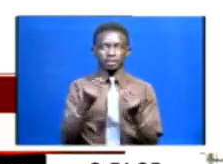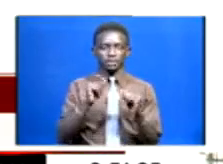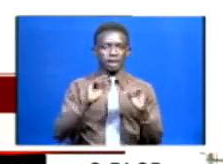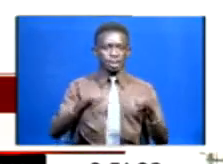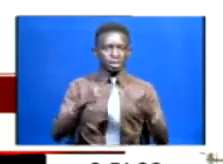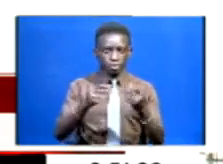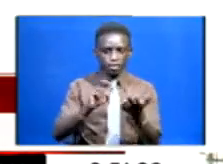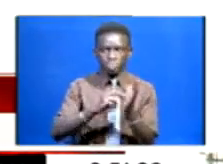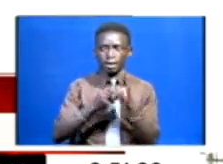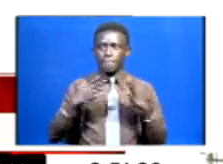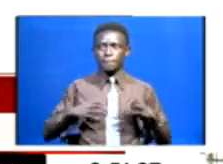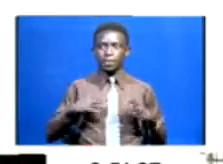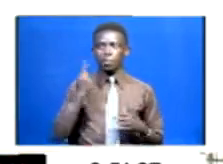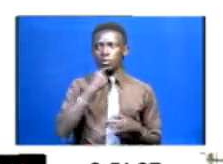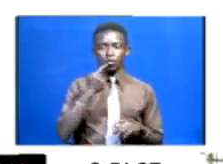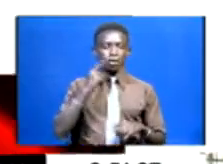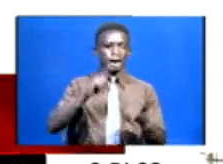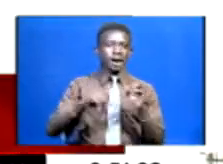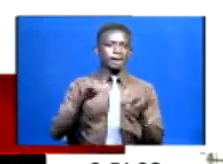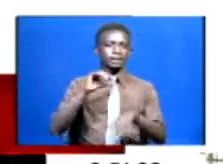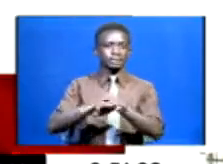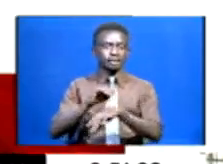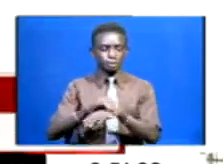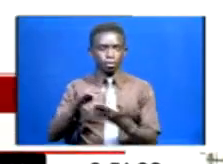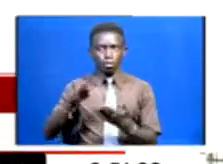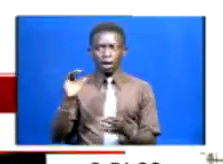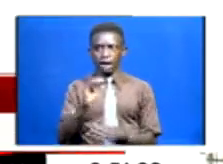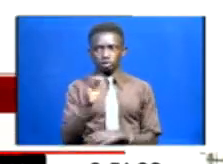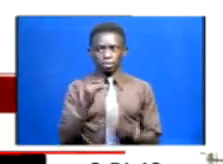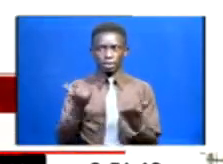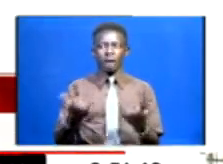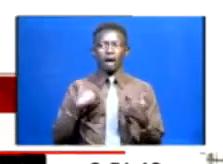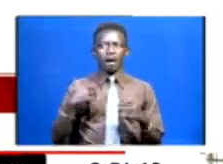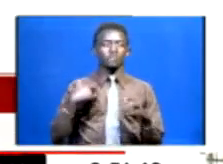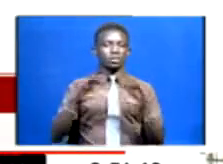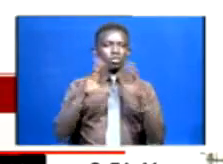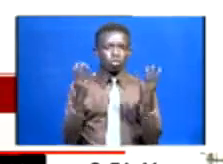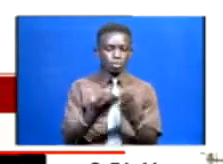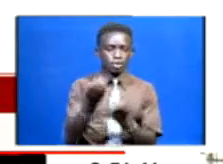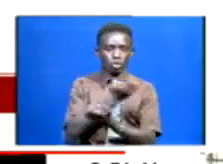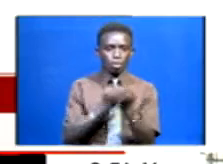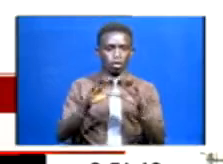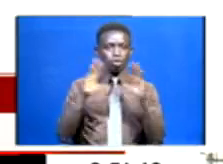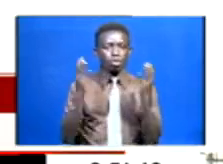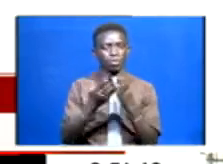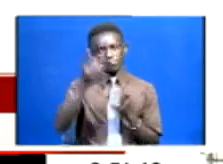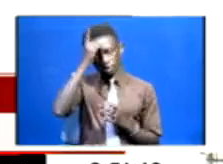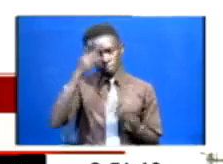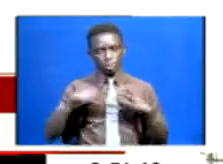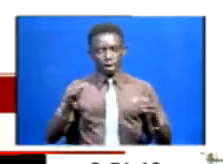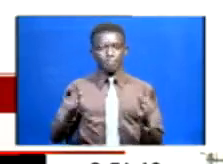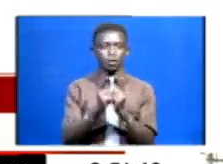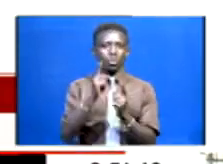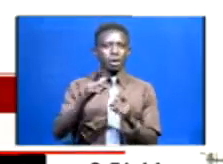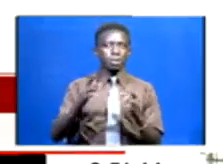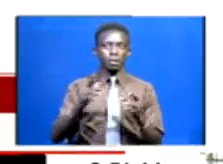able to reach more customers, we have now like a global economy, a global village where people can be able to meet one another in one space. So many things